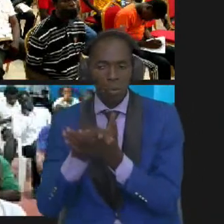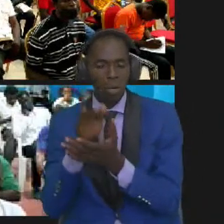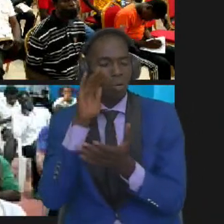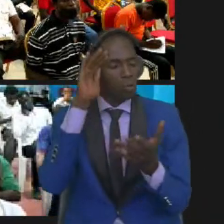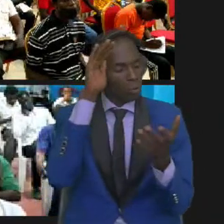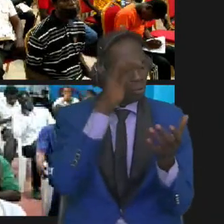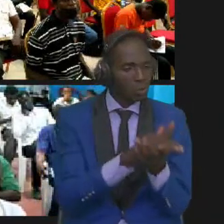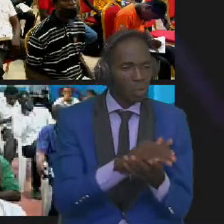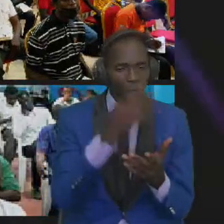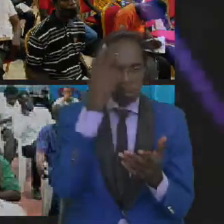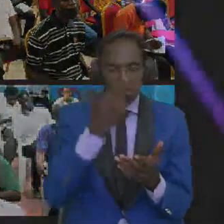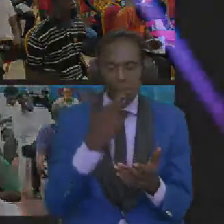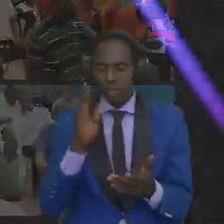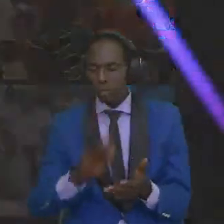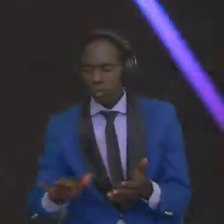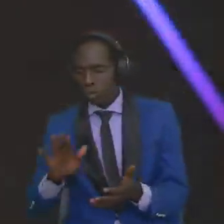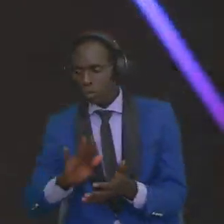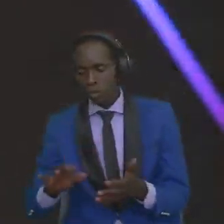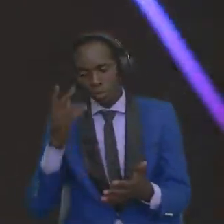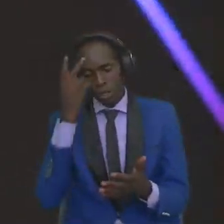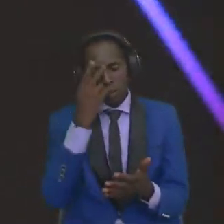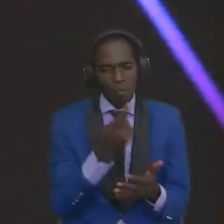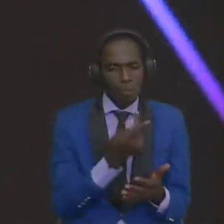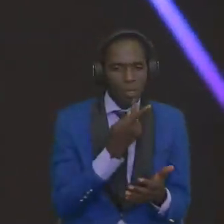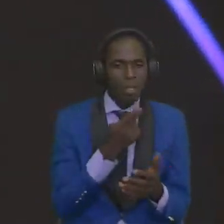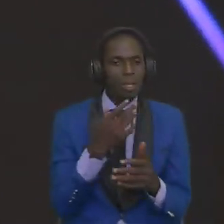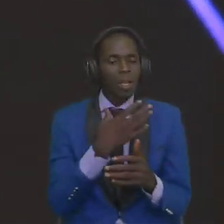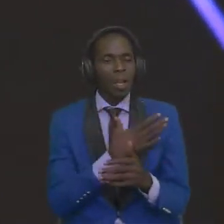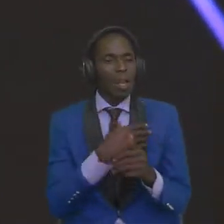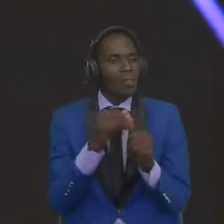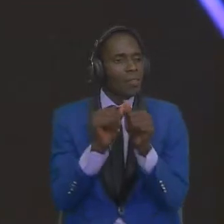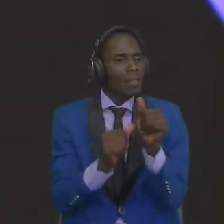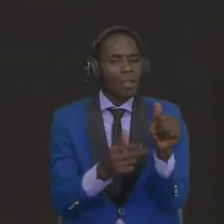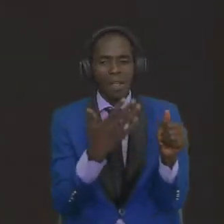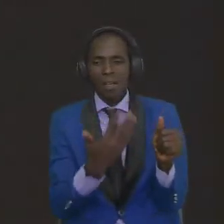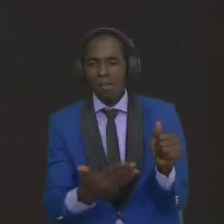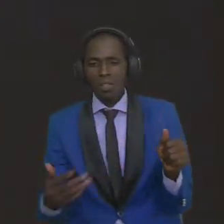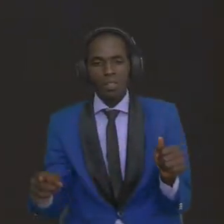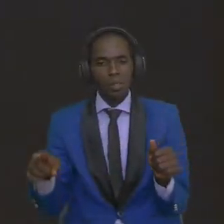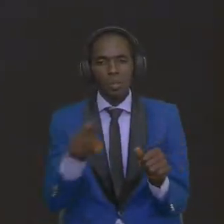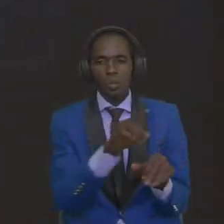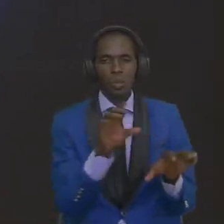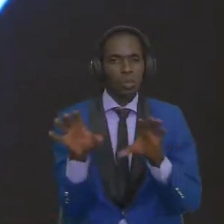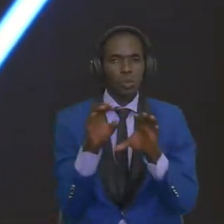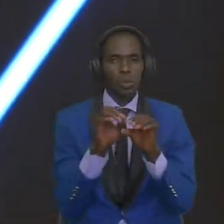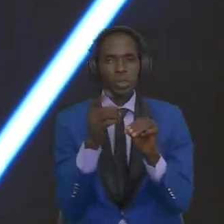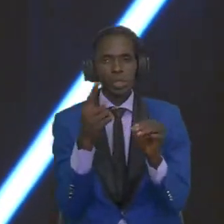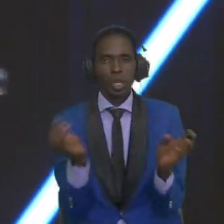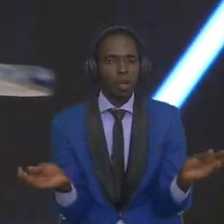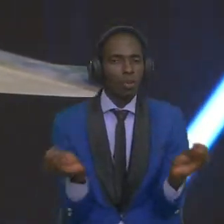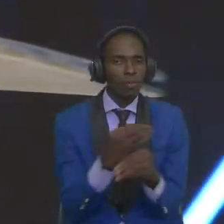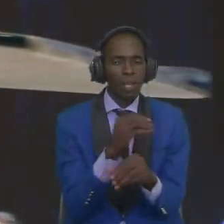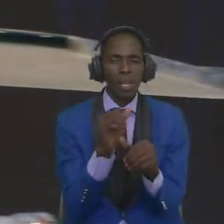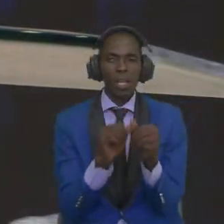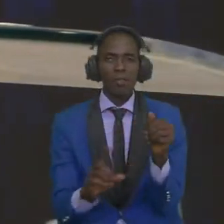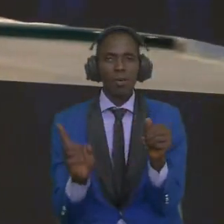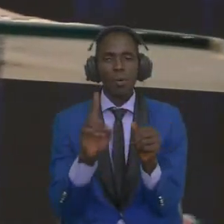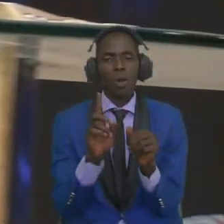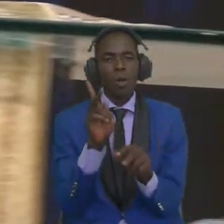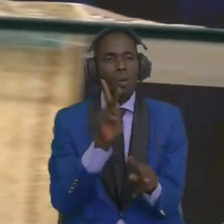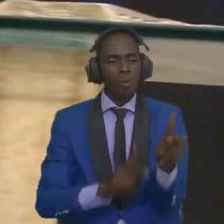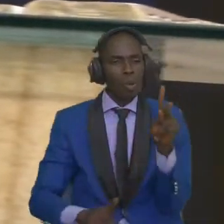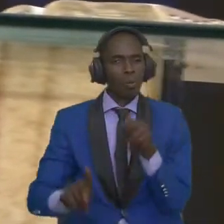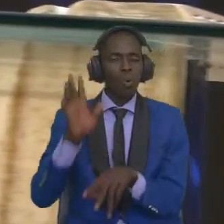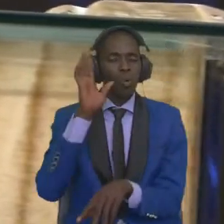husband, parents, children, children, parents, and everything you do in the office and anywhere, people